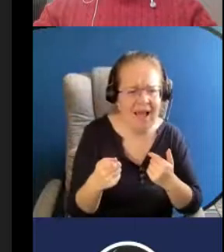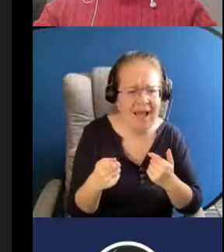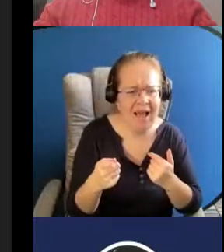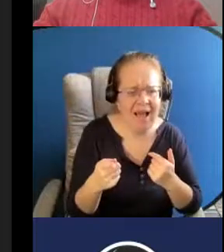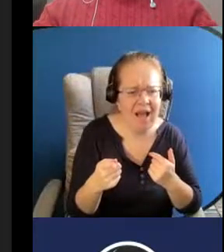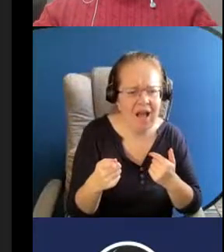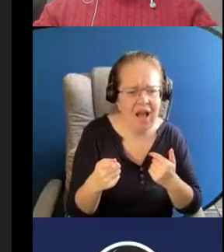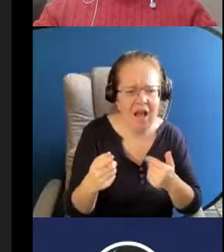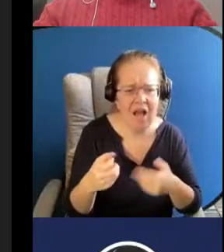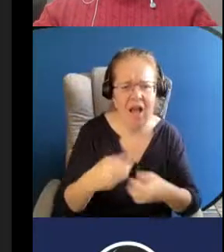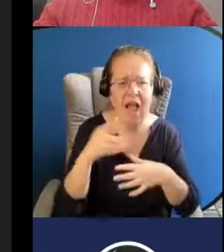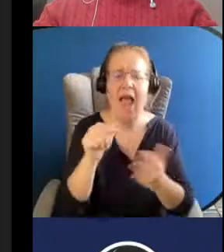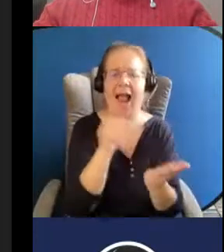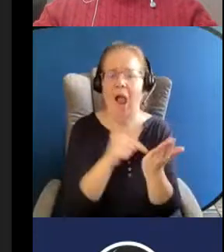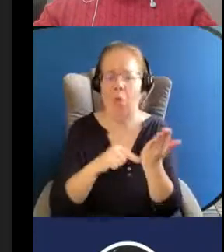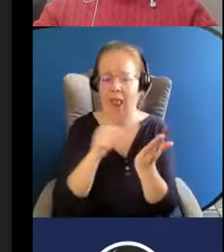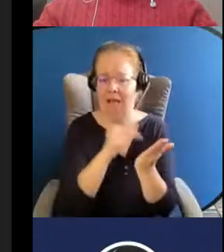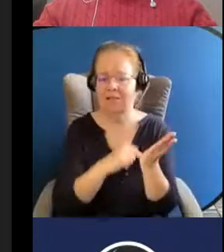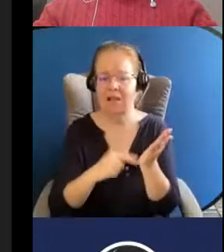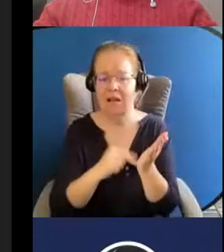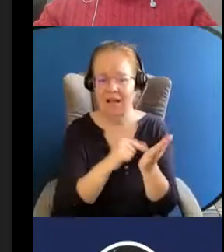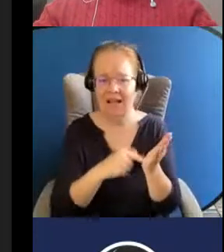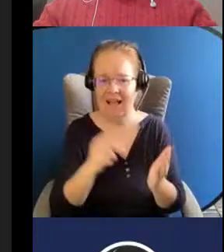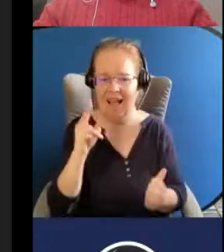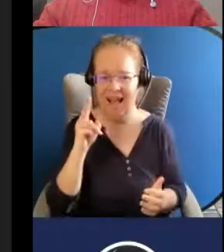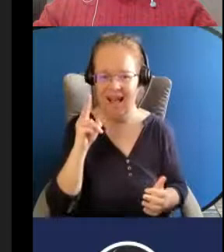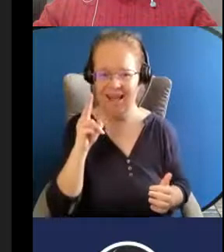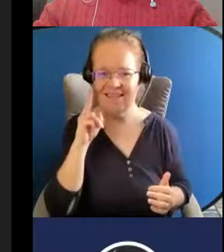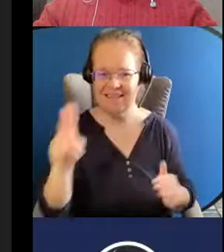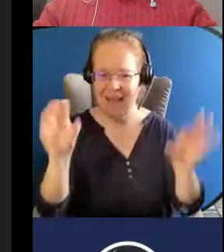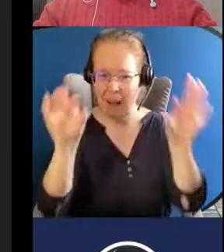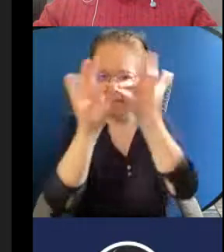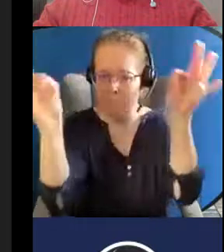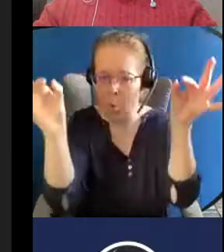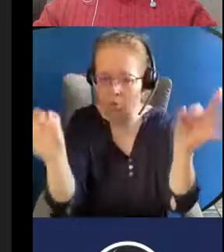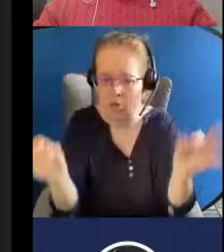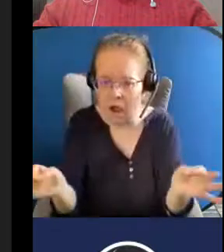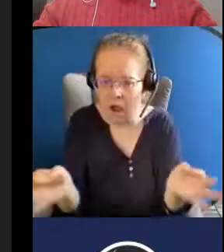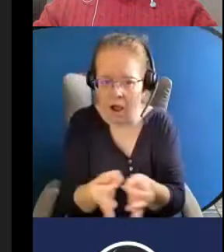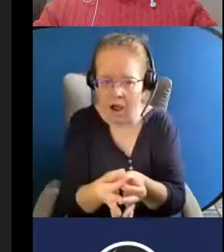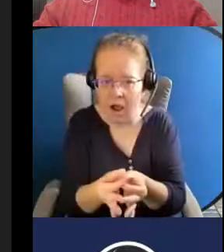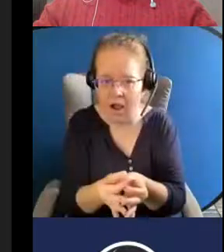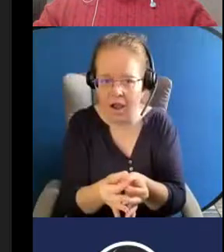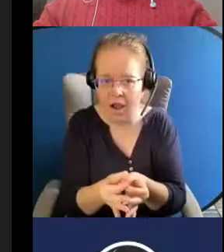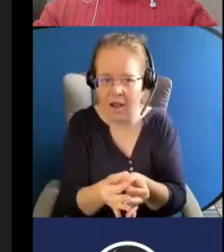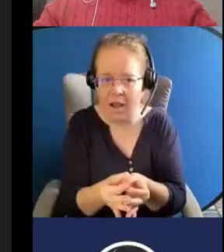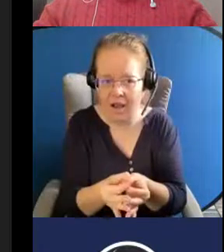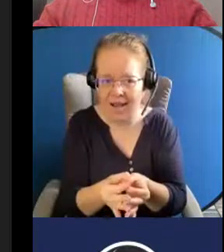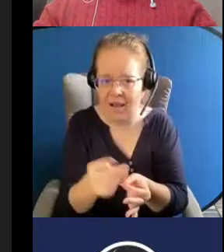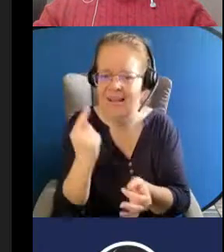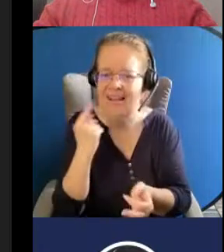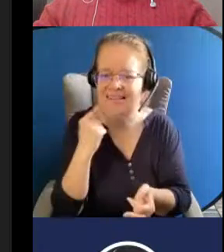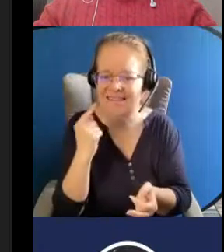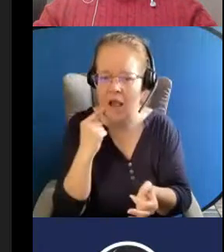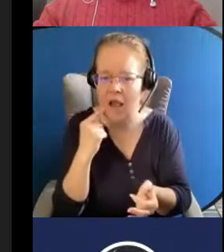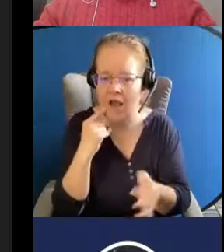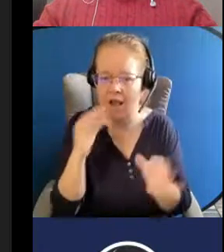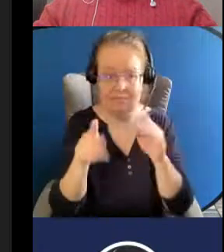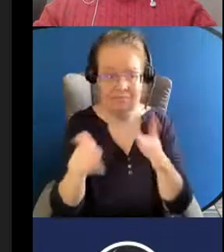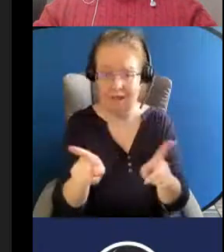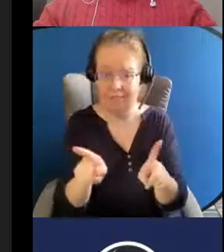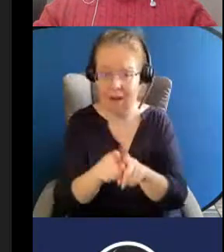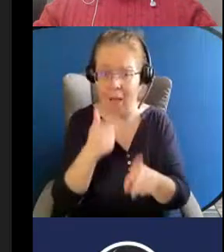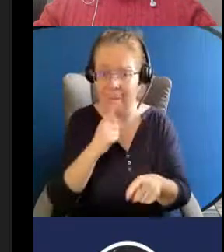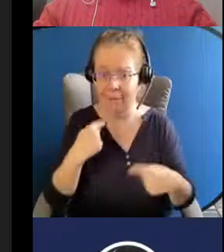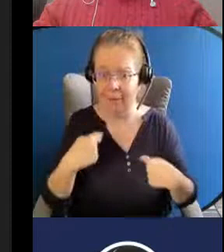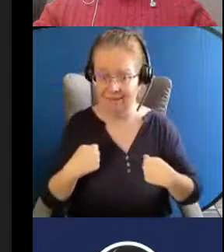then I think he's going to bring up the calculator. You can see the borders now around these windows to make it so much easier. Because for people like me, I